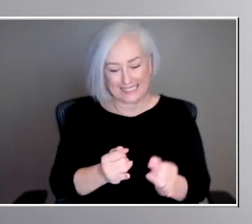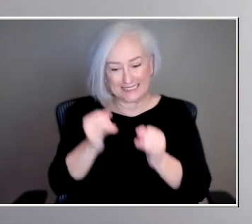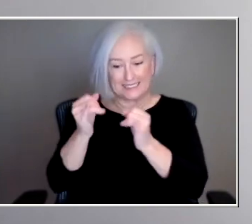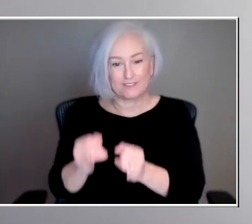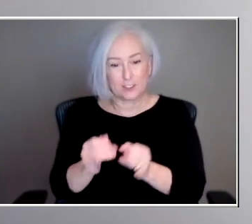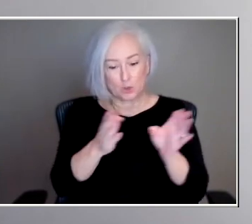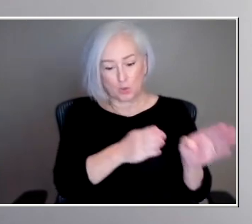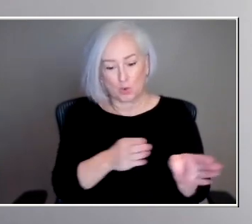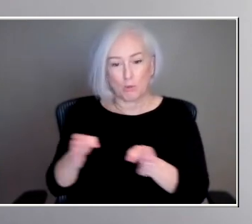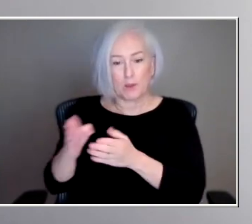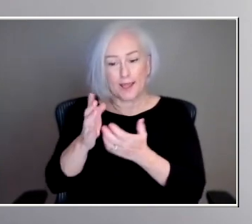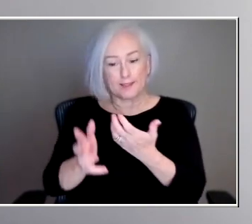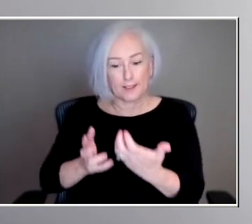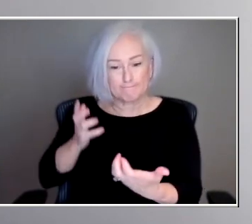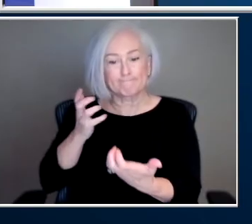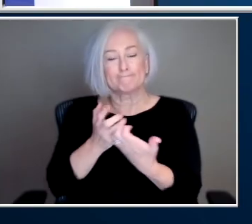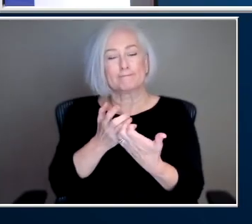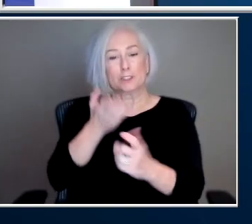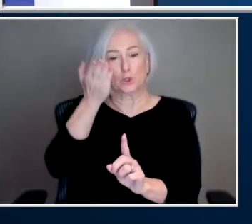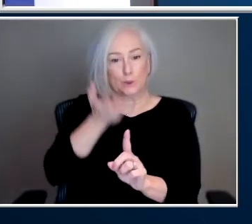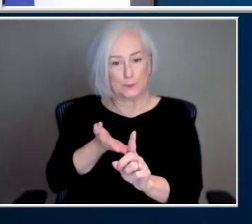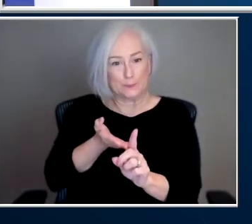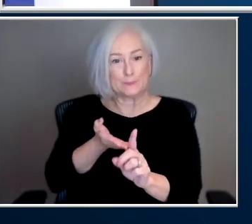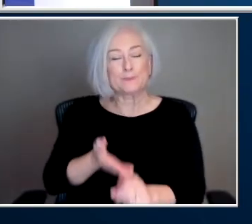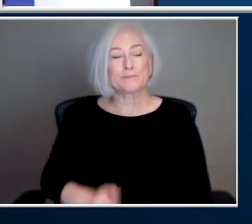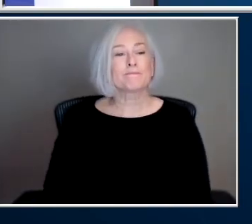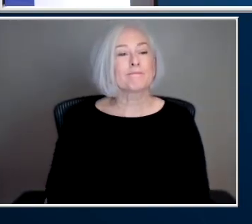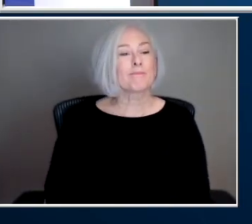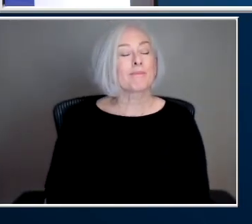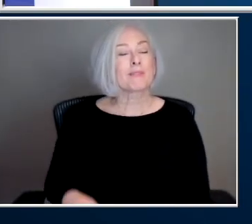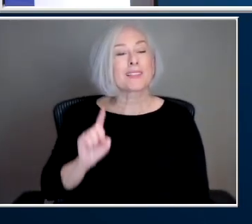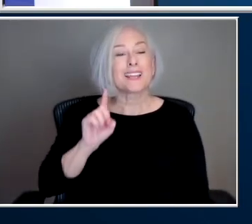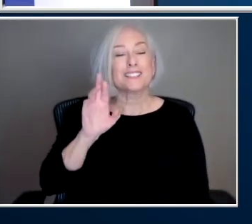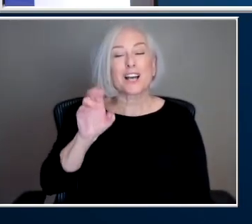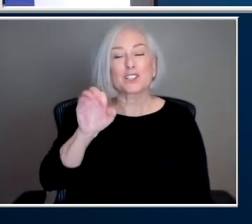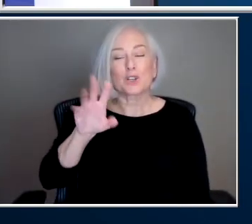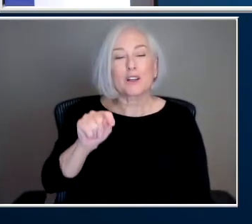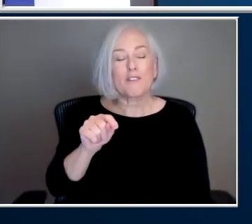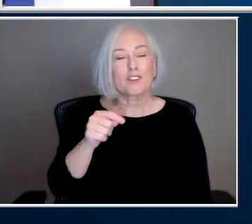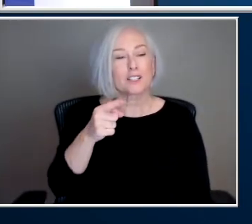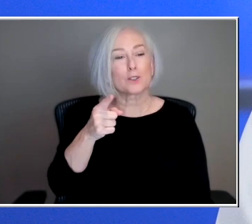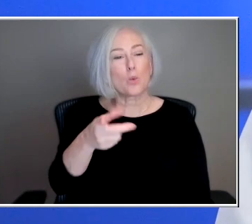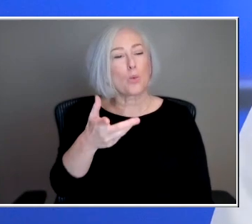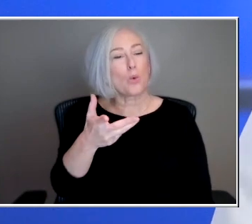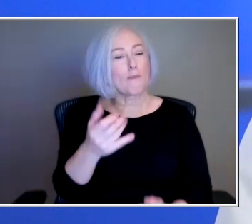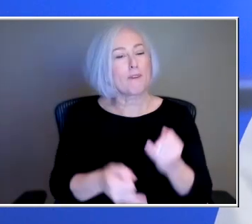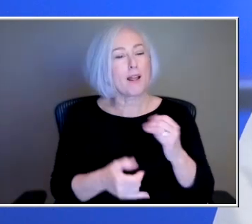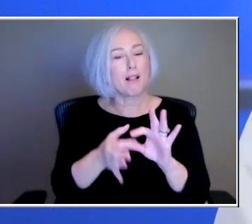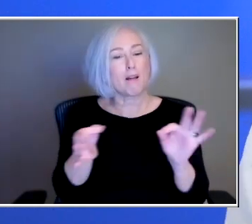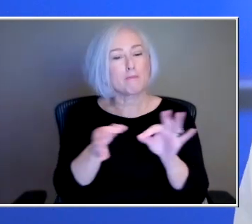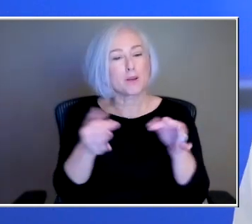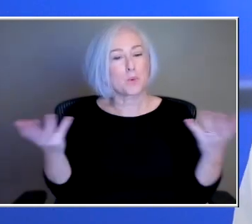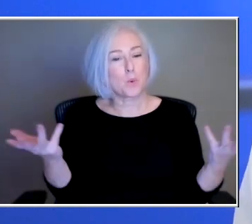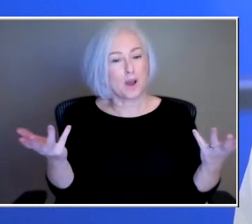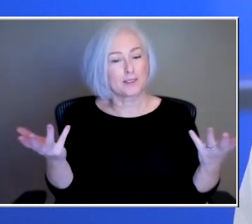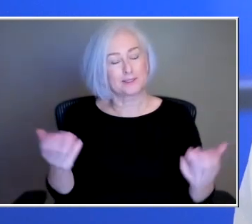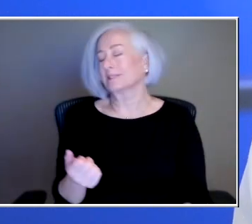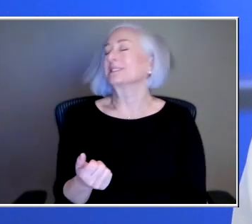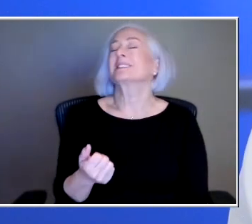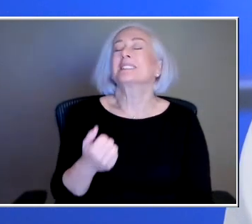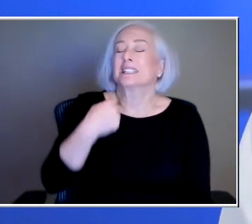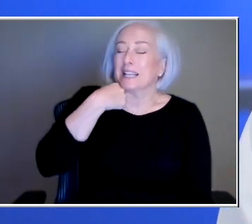these long-term effects in particular. Dr. Comfort, what do you want our viewers to know? So what I always tell my patients with long COVID